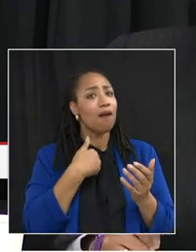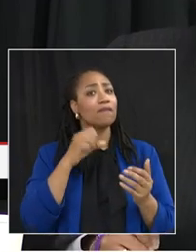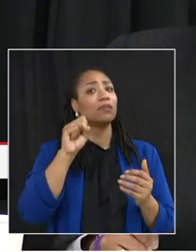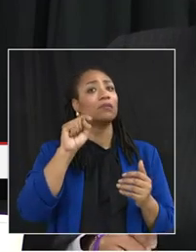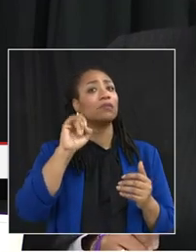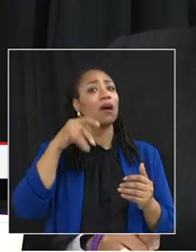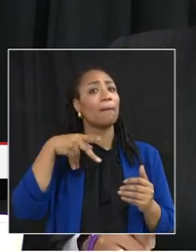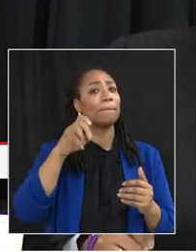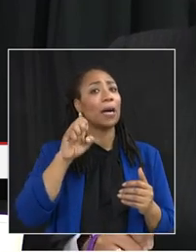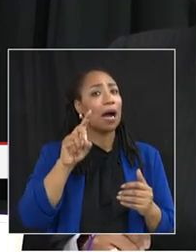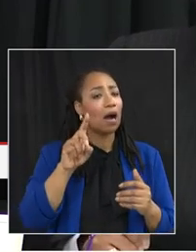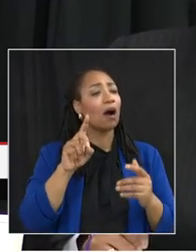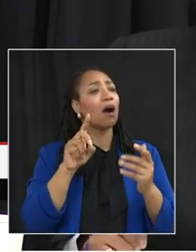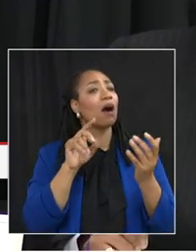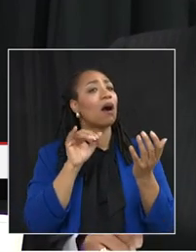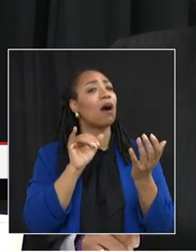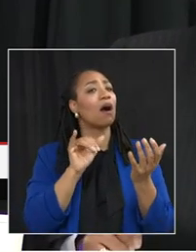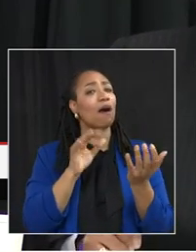that.